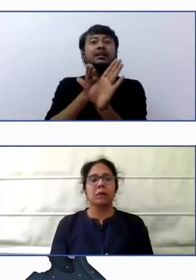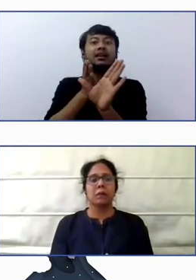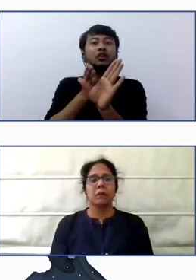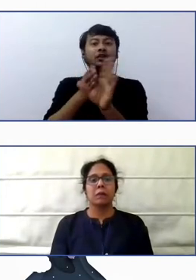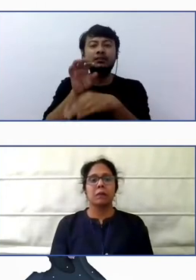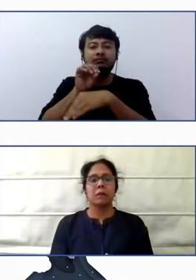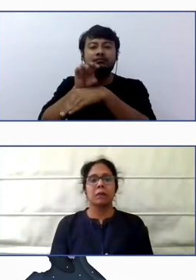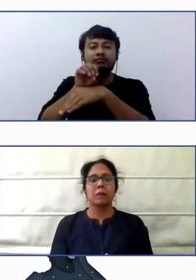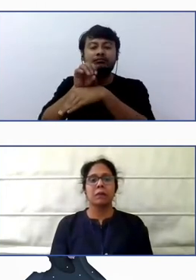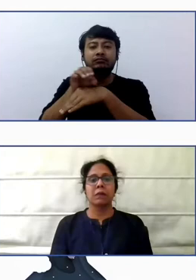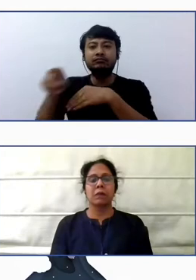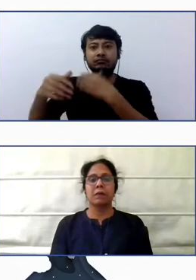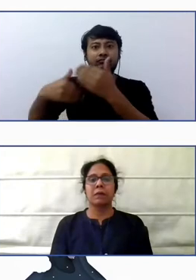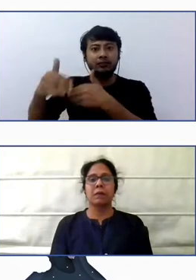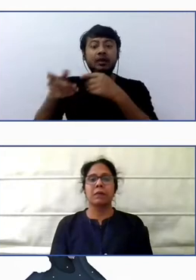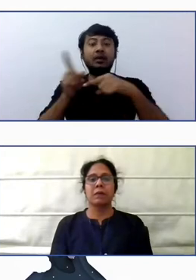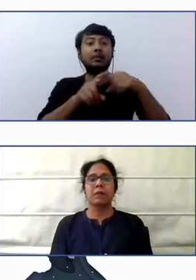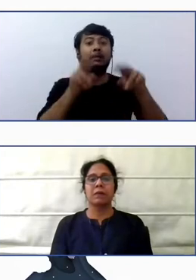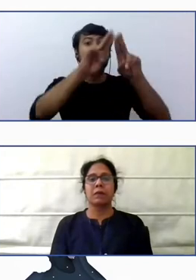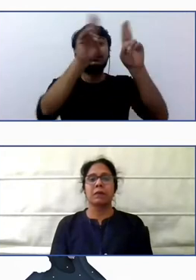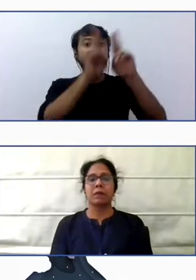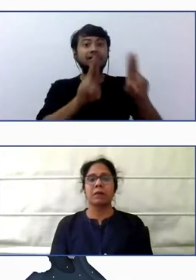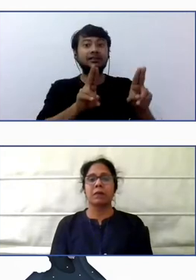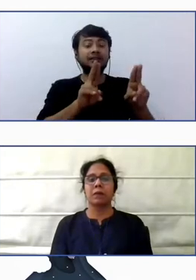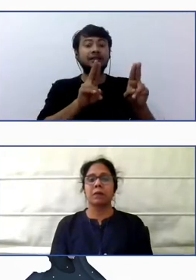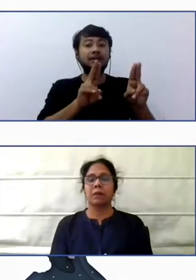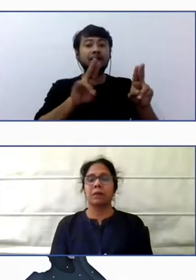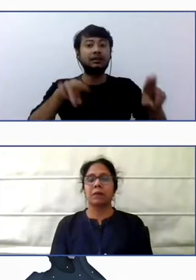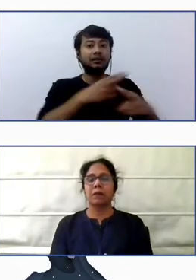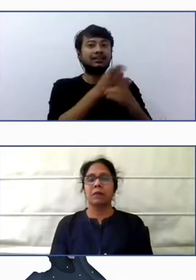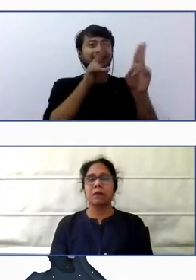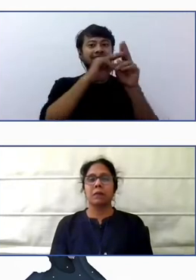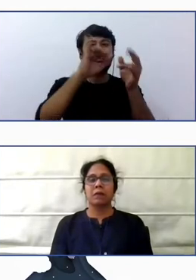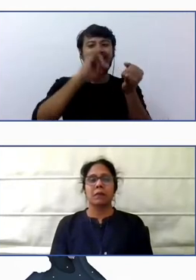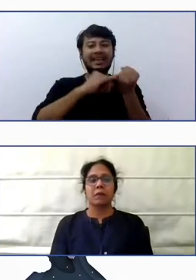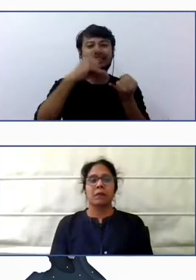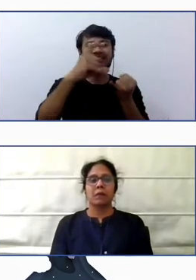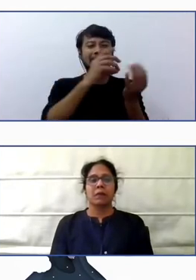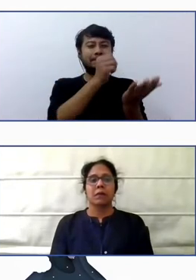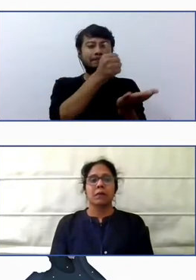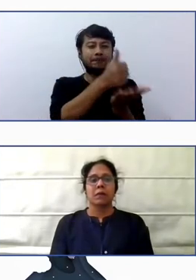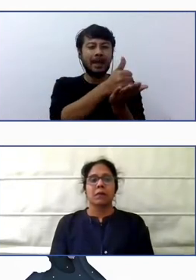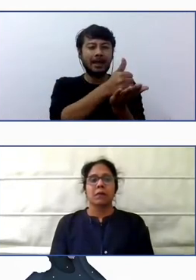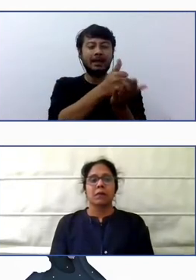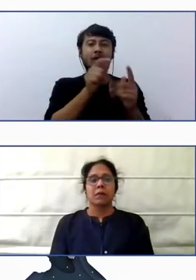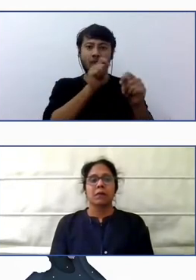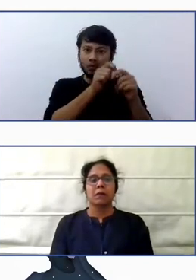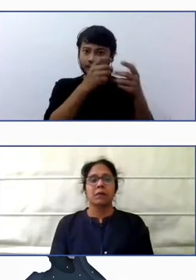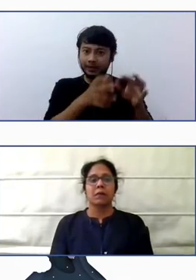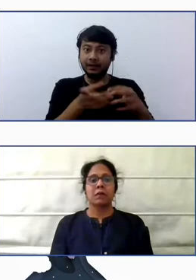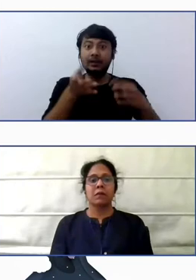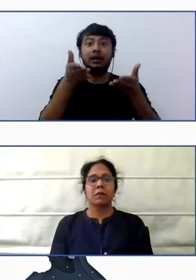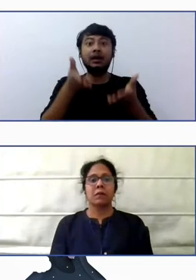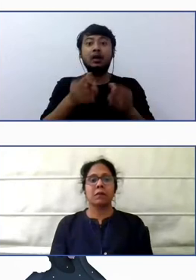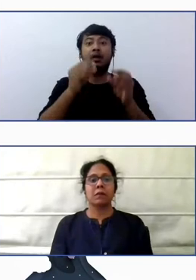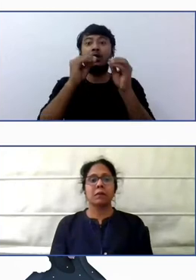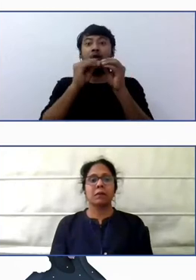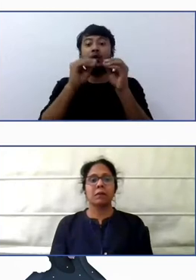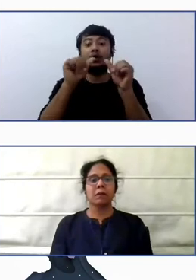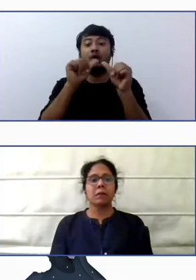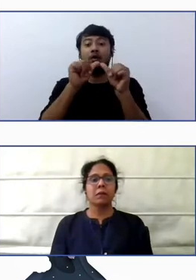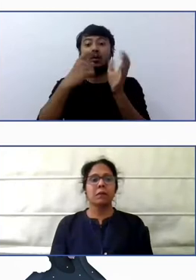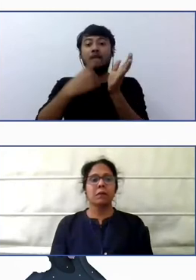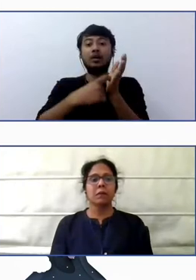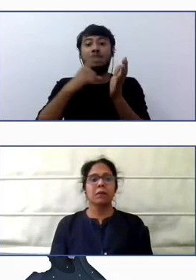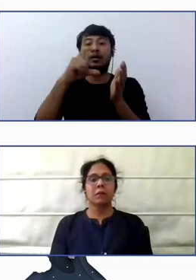Chartered Bank, and currently she is working in Barclays Shared Services as Vice President for Transfer Pricing. She volunteers